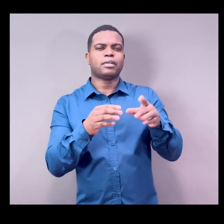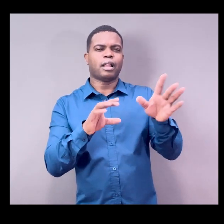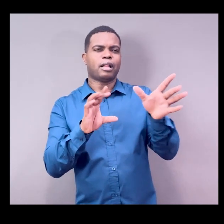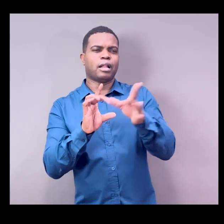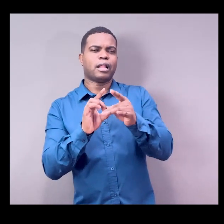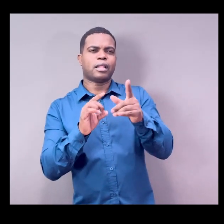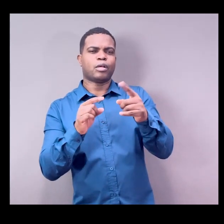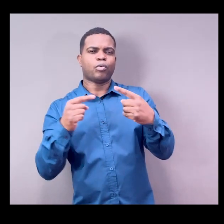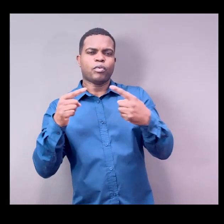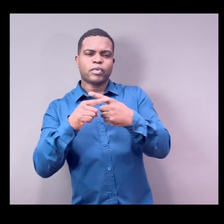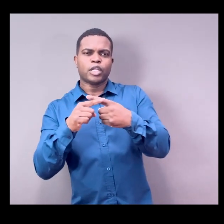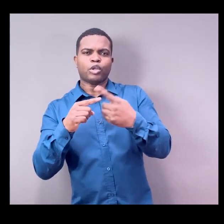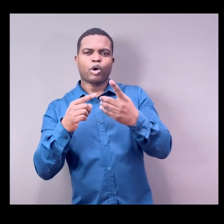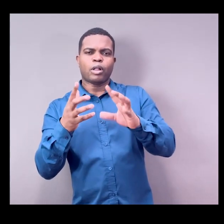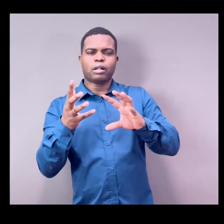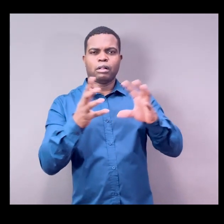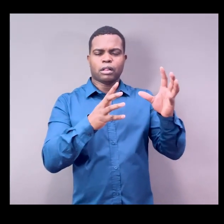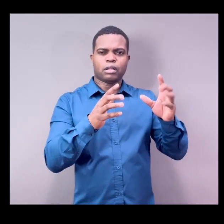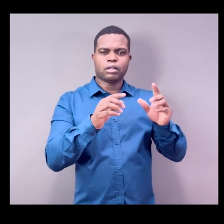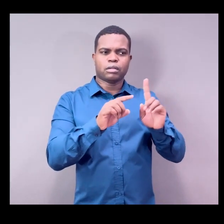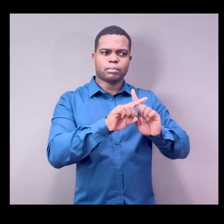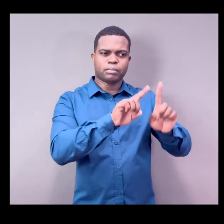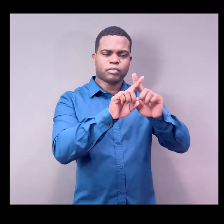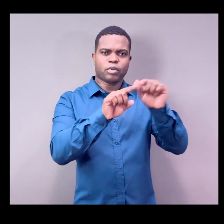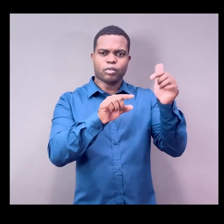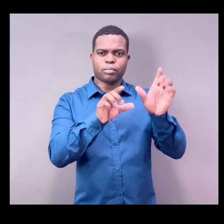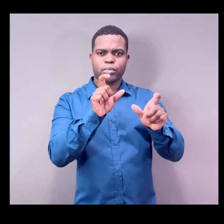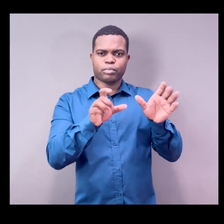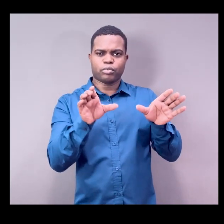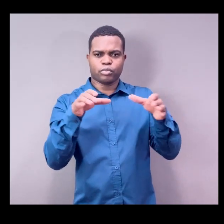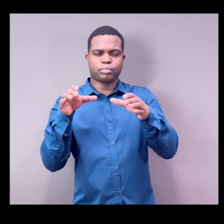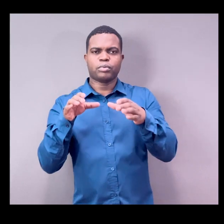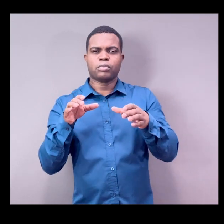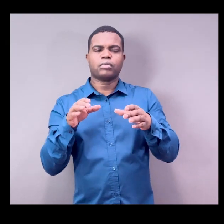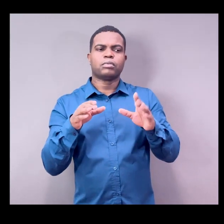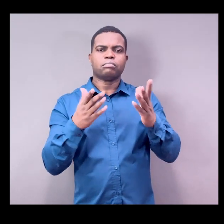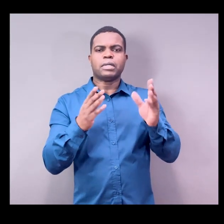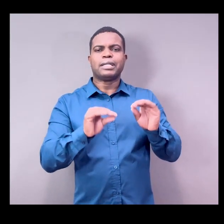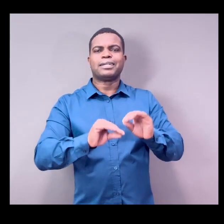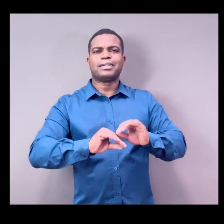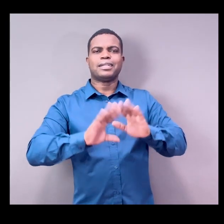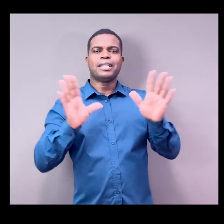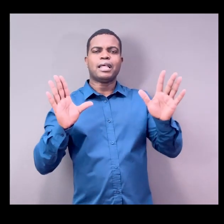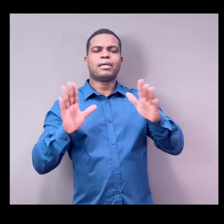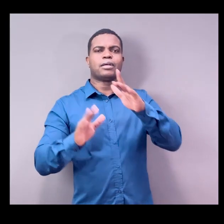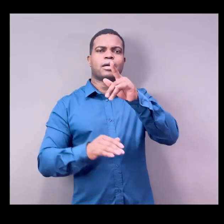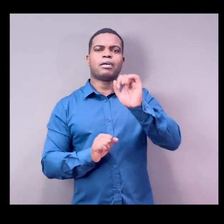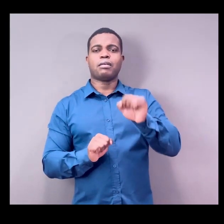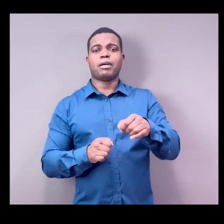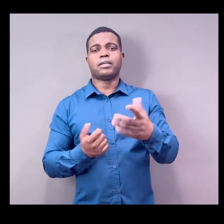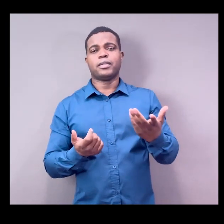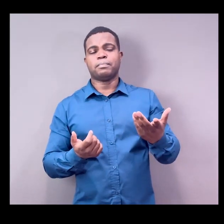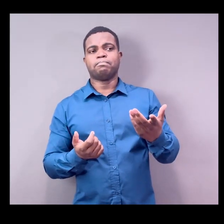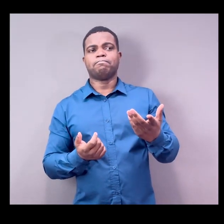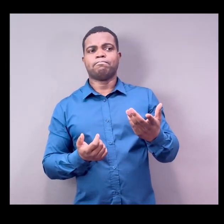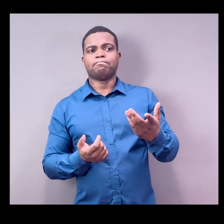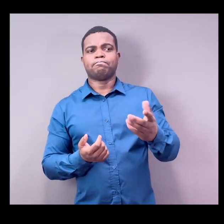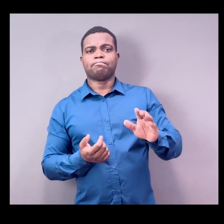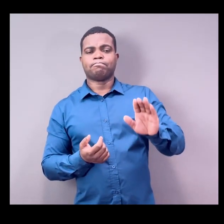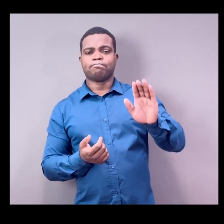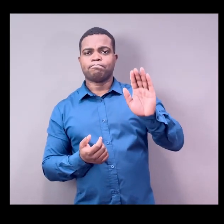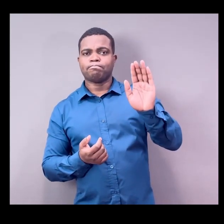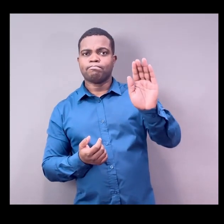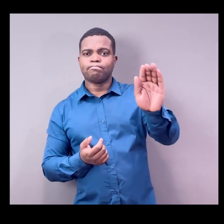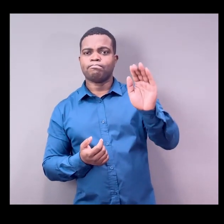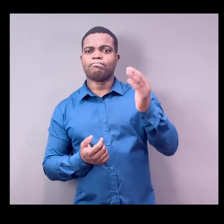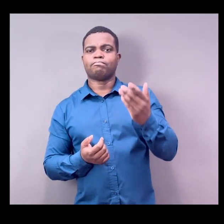conflicts or disagreements with other group of people or other stakeholder, you need to